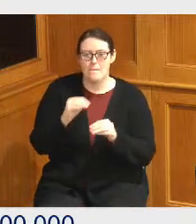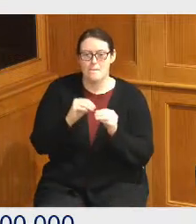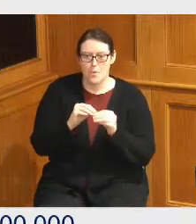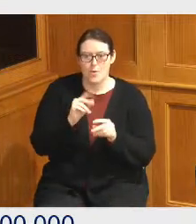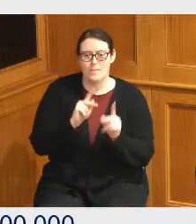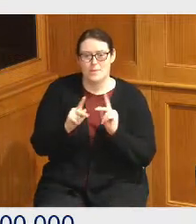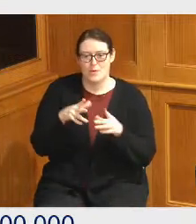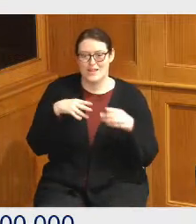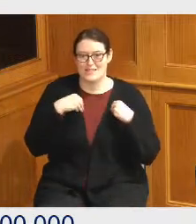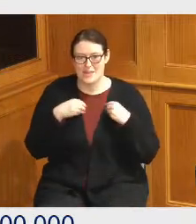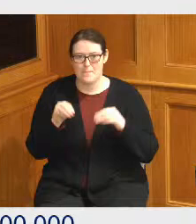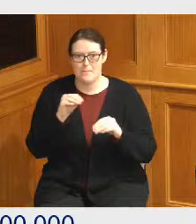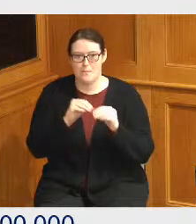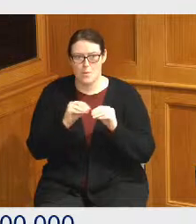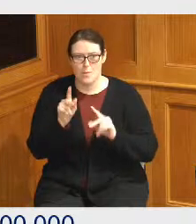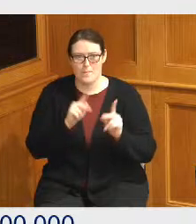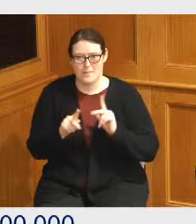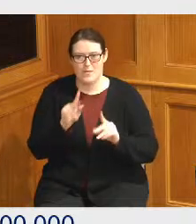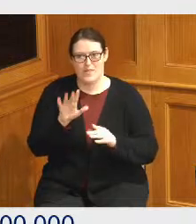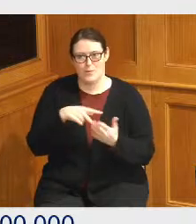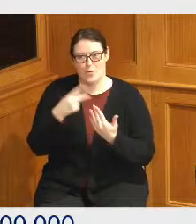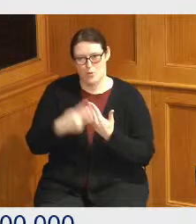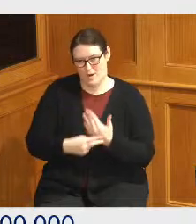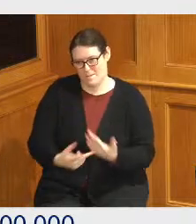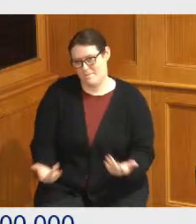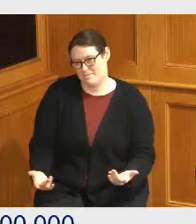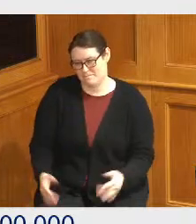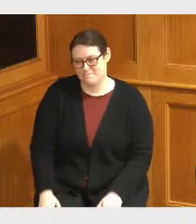program while the money is available.